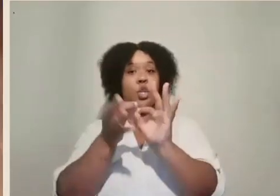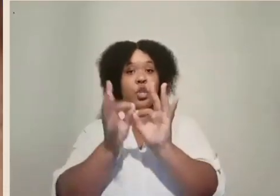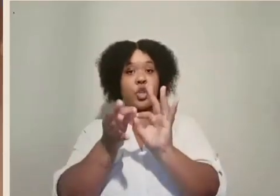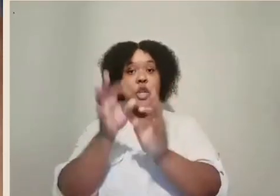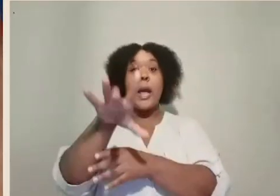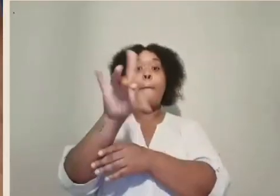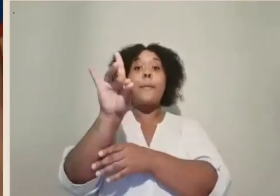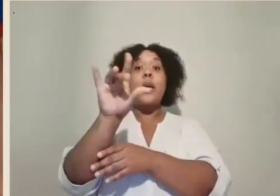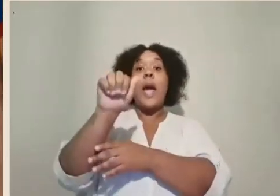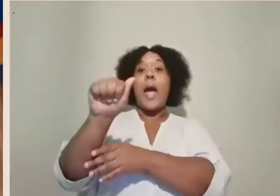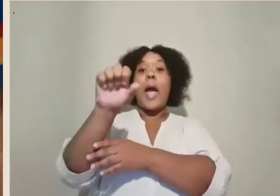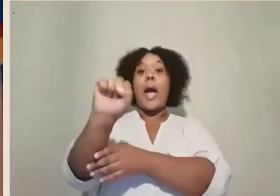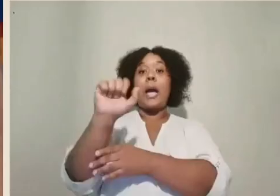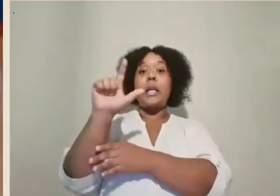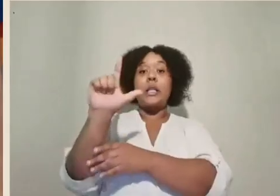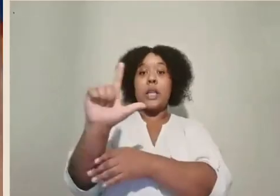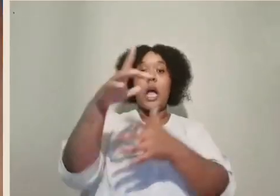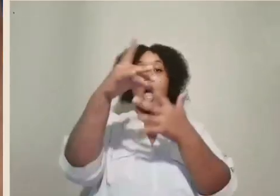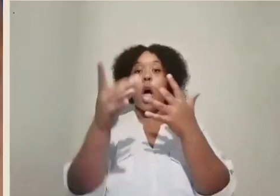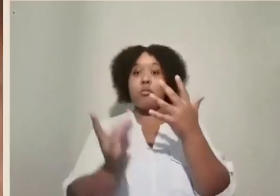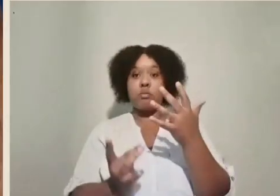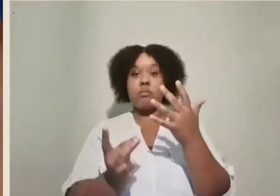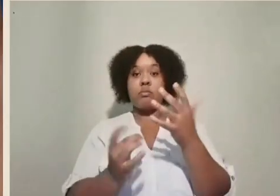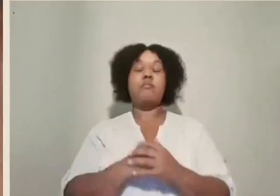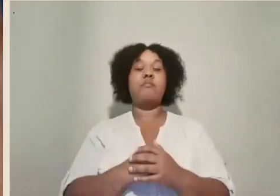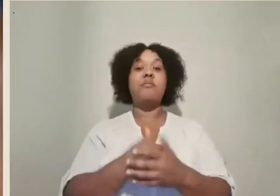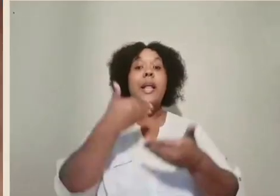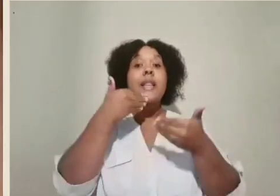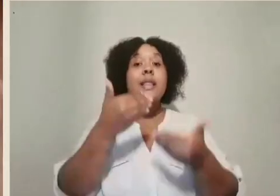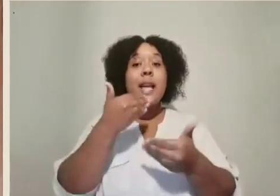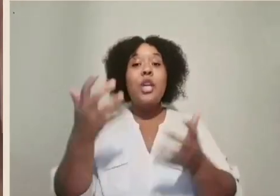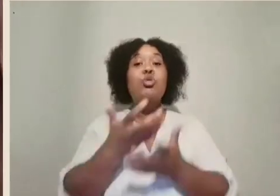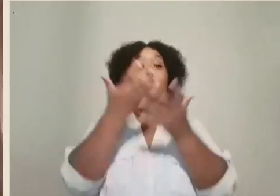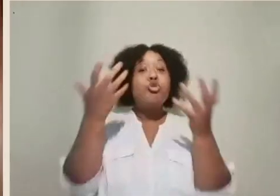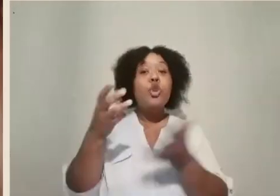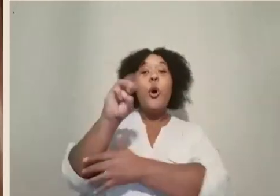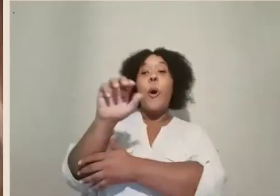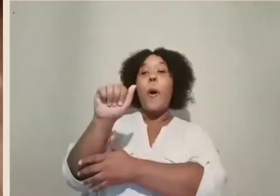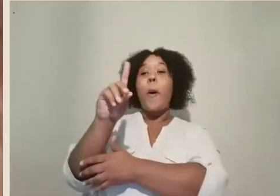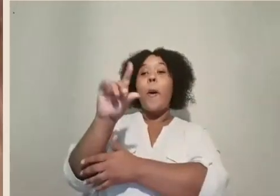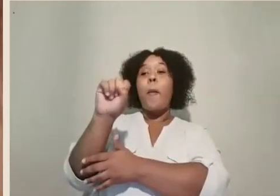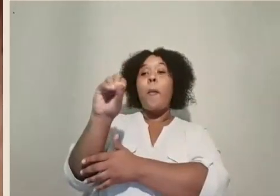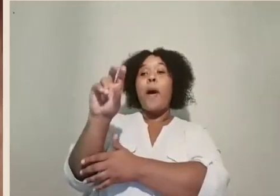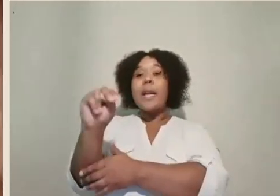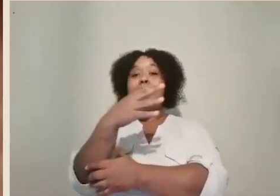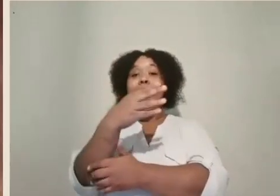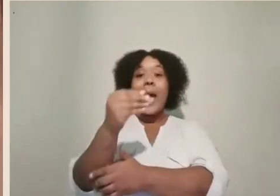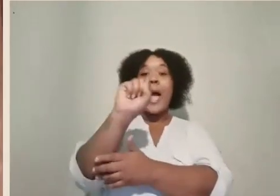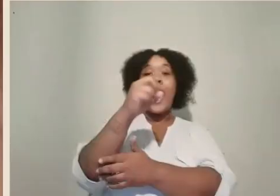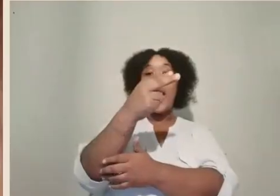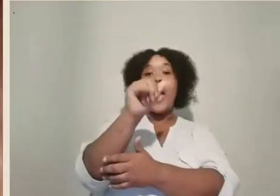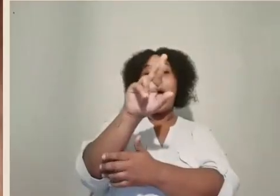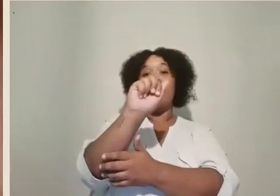the American Sign Language option. Thank you so much to Madison and Sheree, our